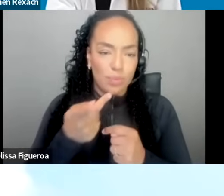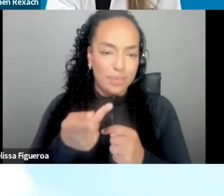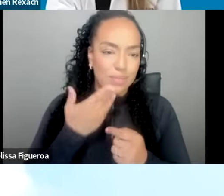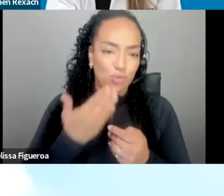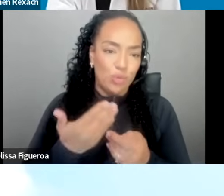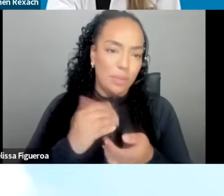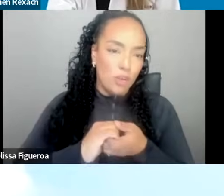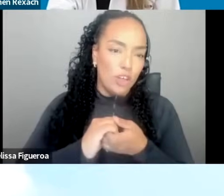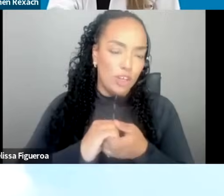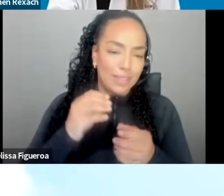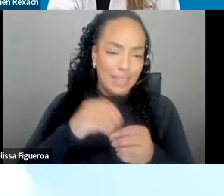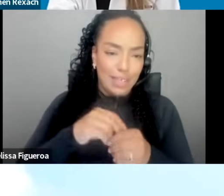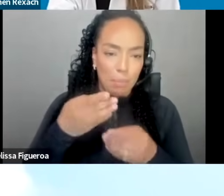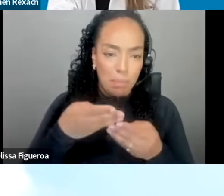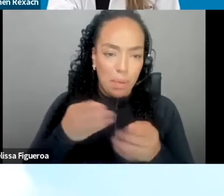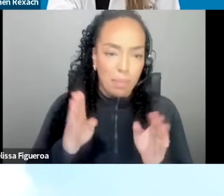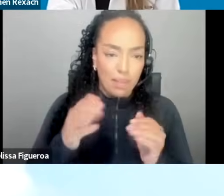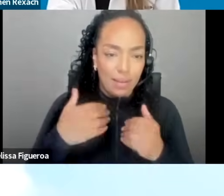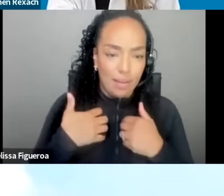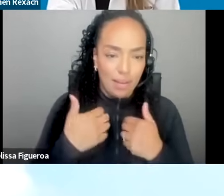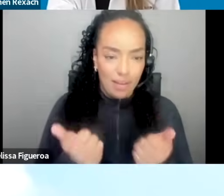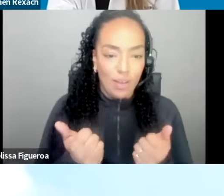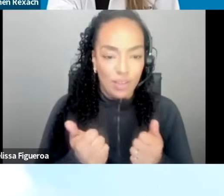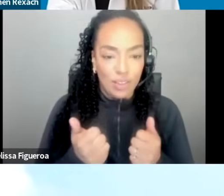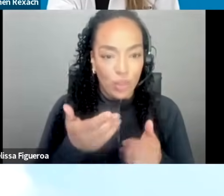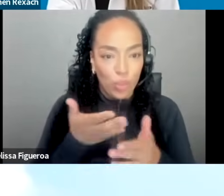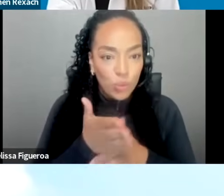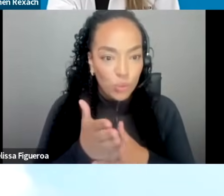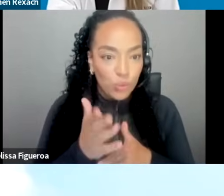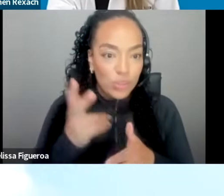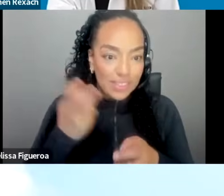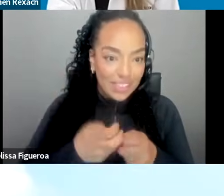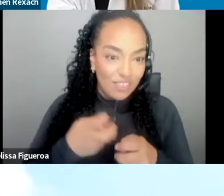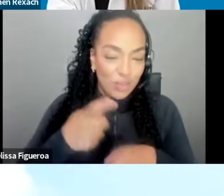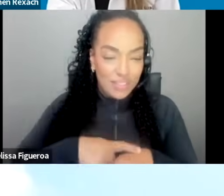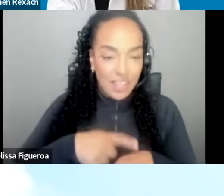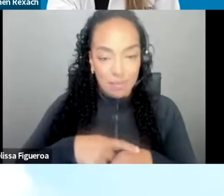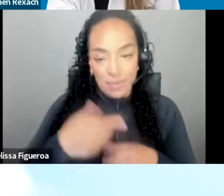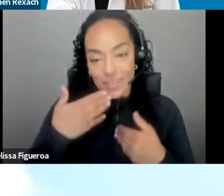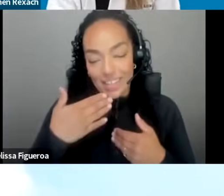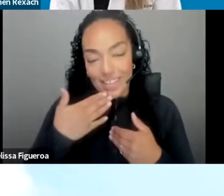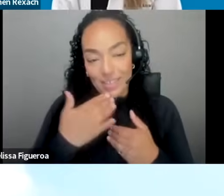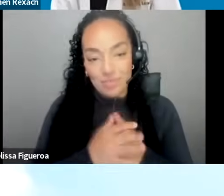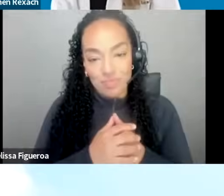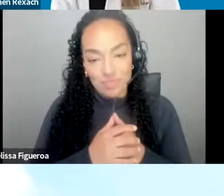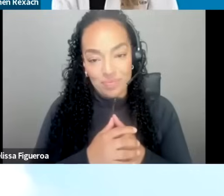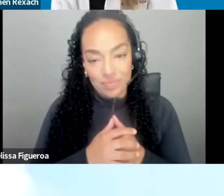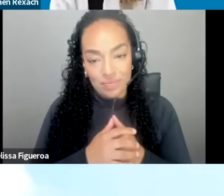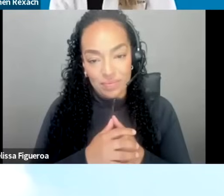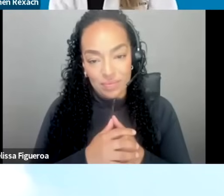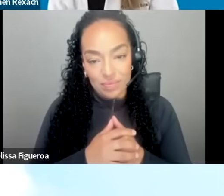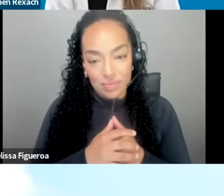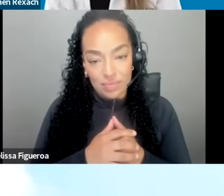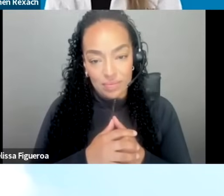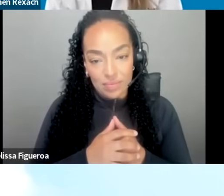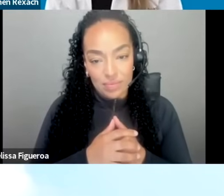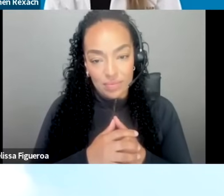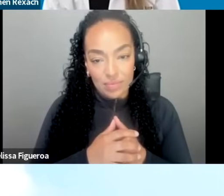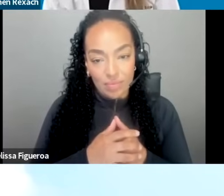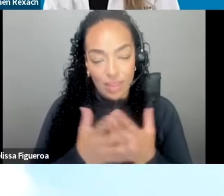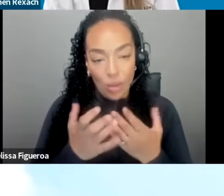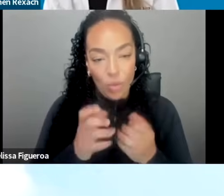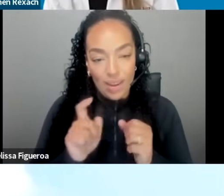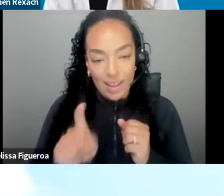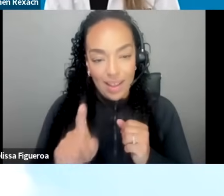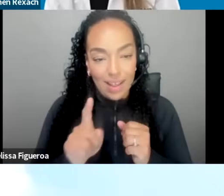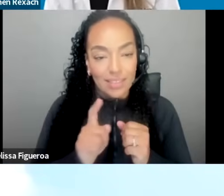with everyone else through pretty difficult times, I'm sure. So thank you for that. I wanted to ask you a question about the testing that's been